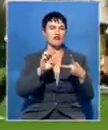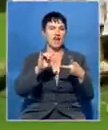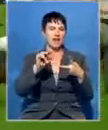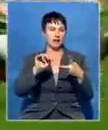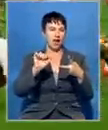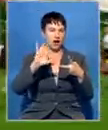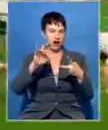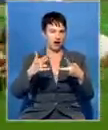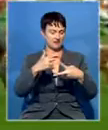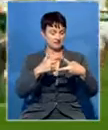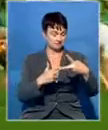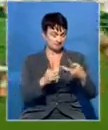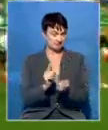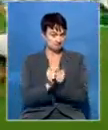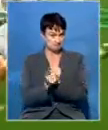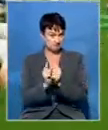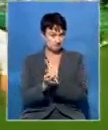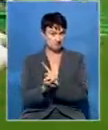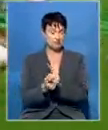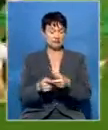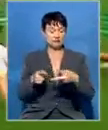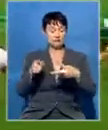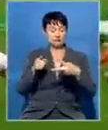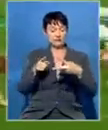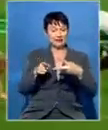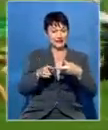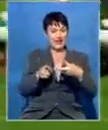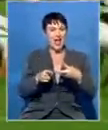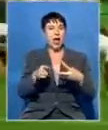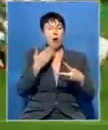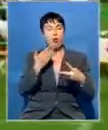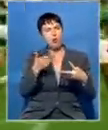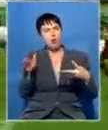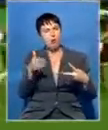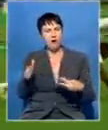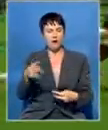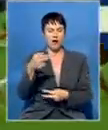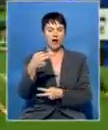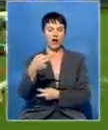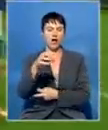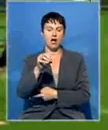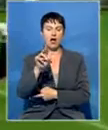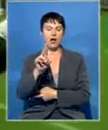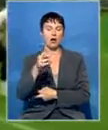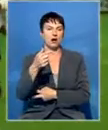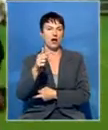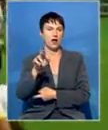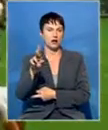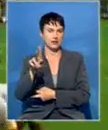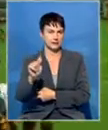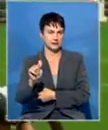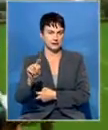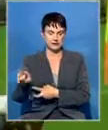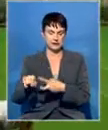halfback partner. Reinak comes in for Francois Hoogaard, who had a forgettable afternoon in the box 29-15 defeat to Ireland.